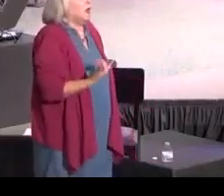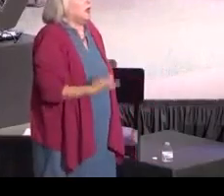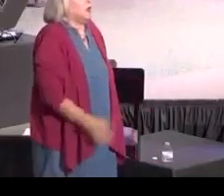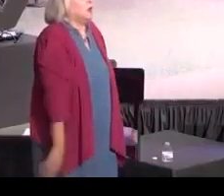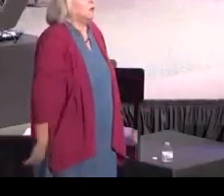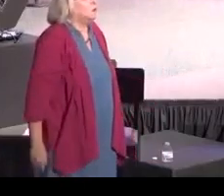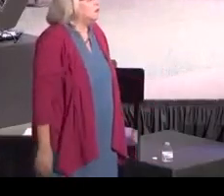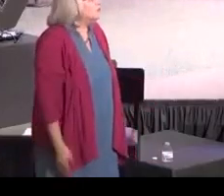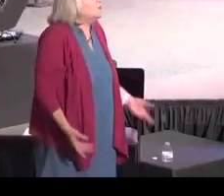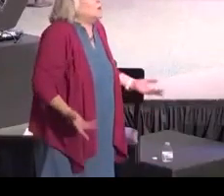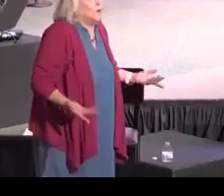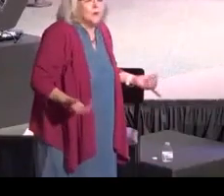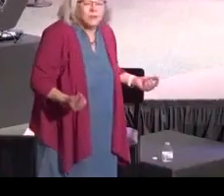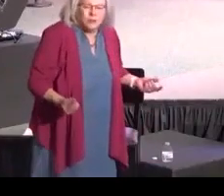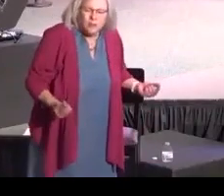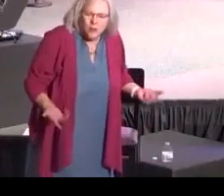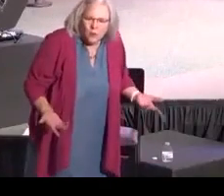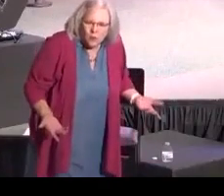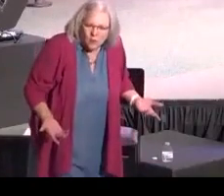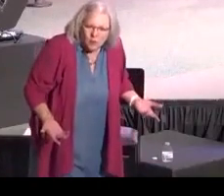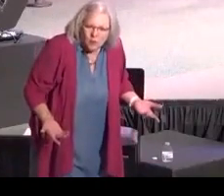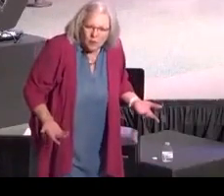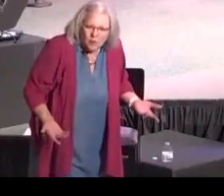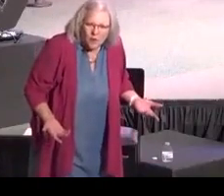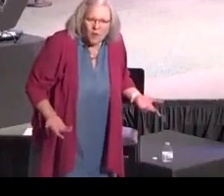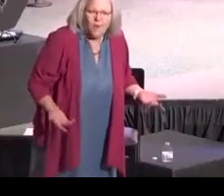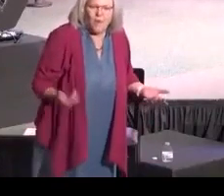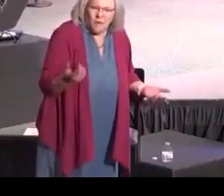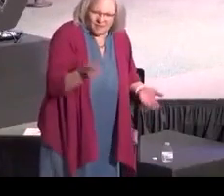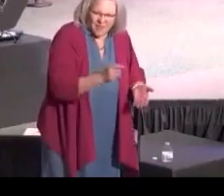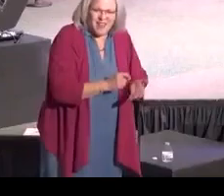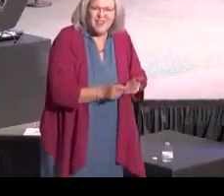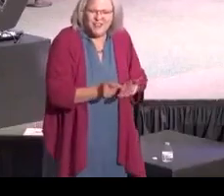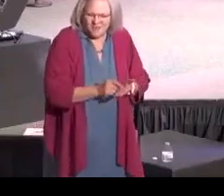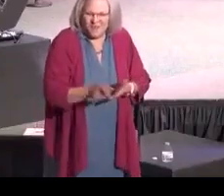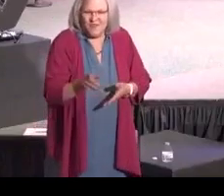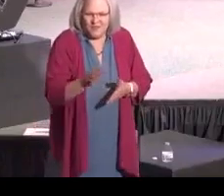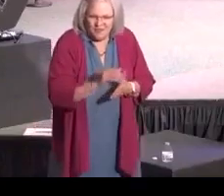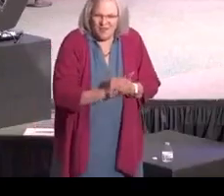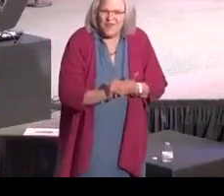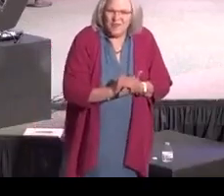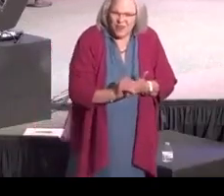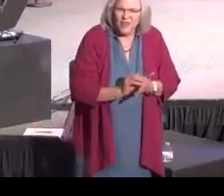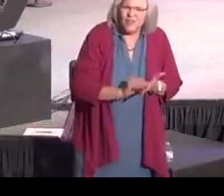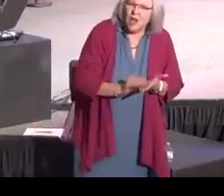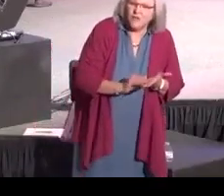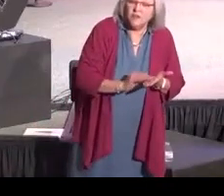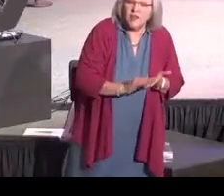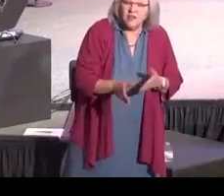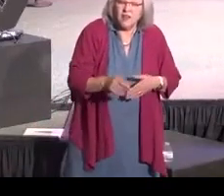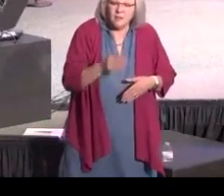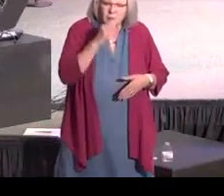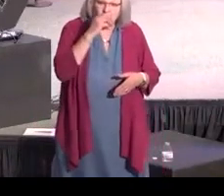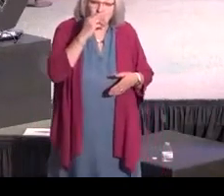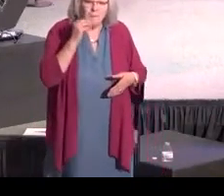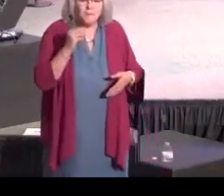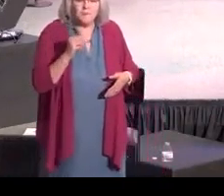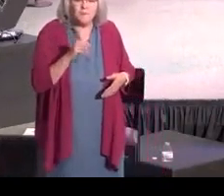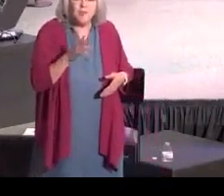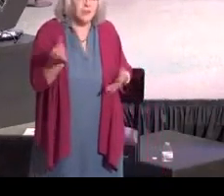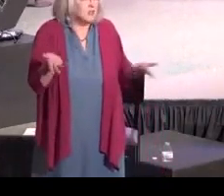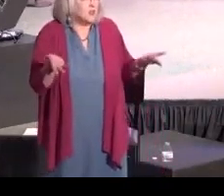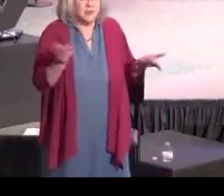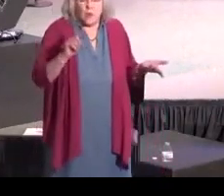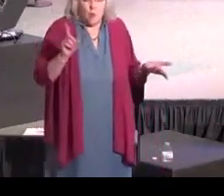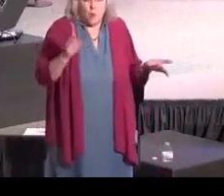make that flight. That flight was supposed to take us to Frankfurt, Germany, and then on over to Ukraine. So where do you go